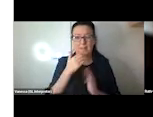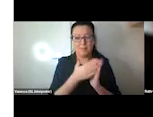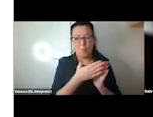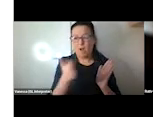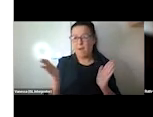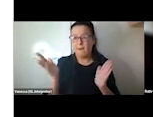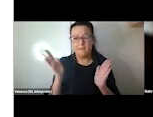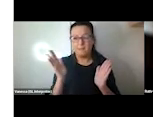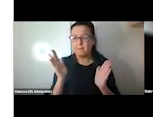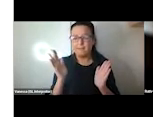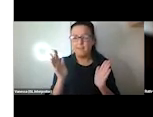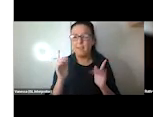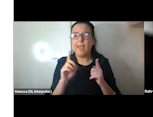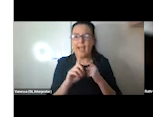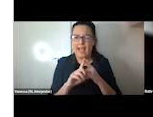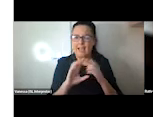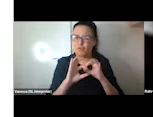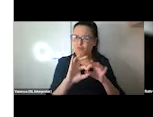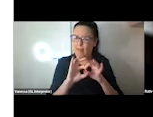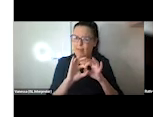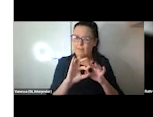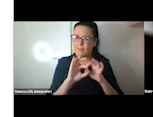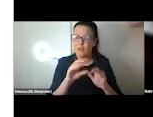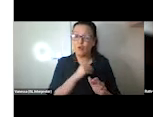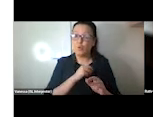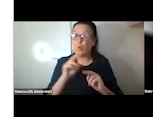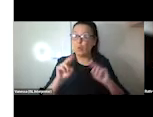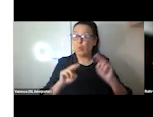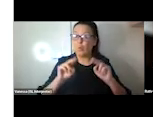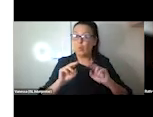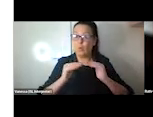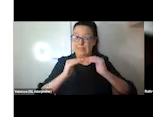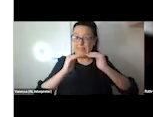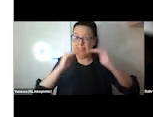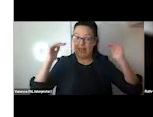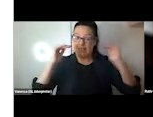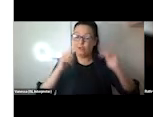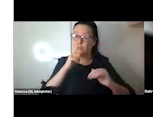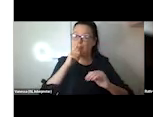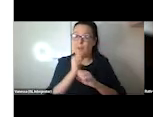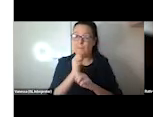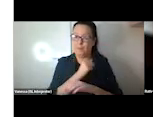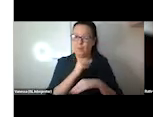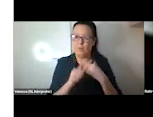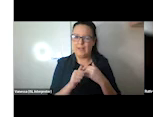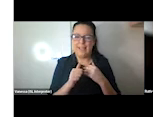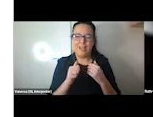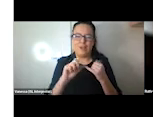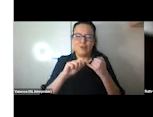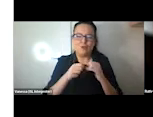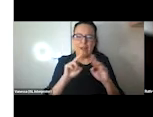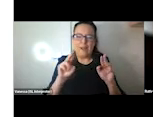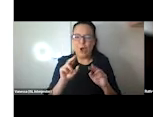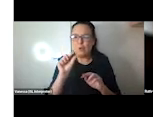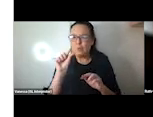I suppose, relevant to the new standard we're talking about here today. So I try not to have too much text on my